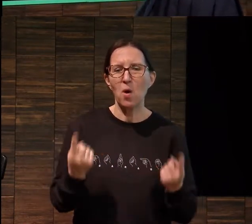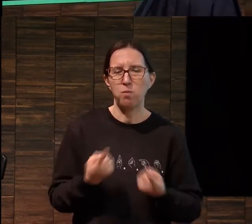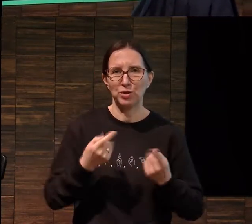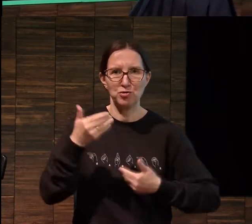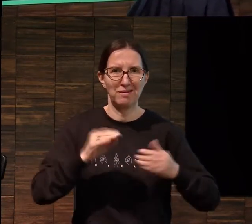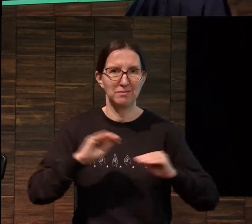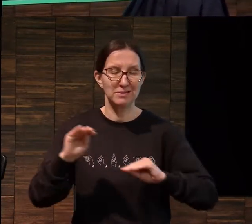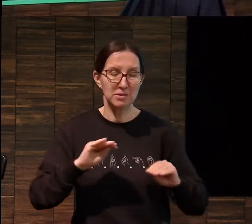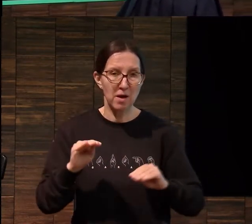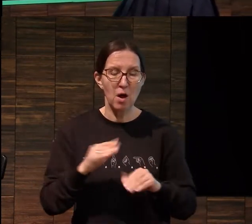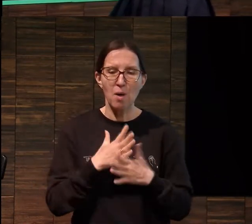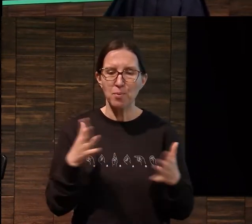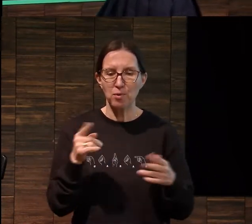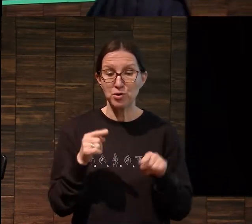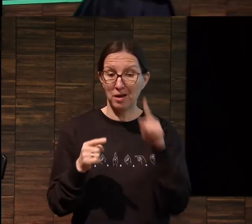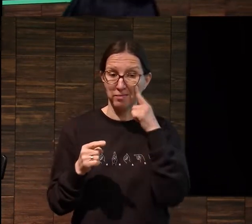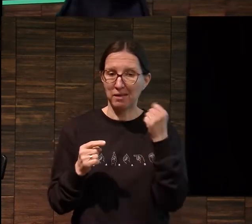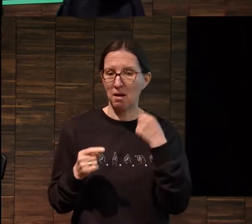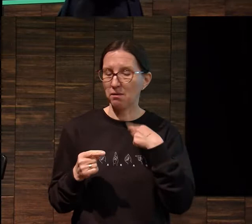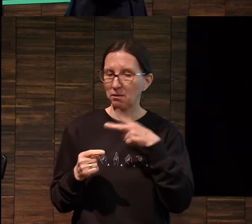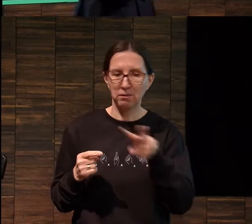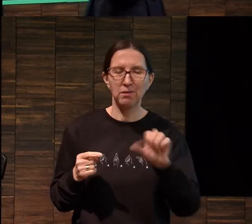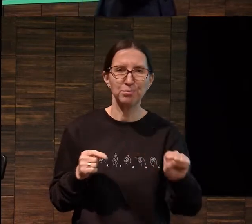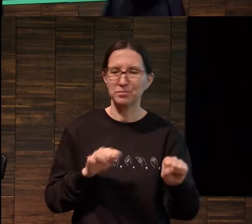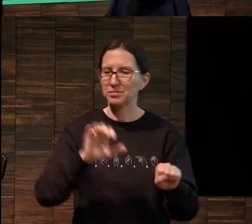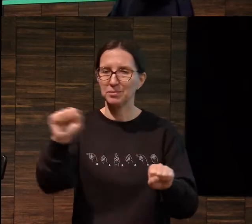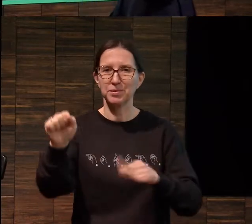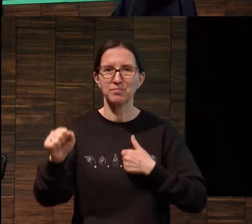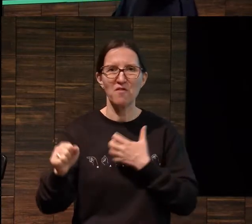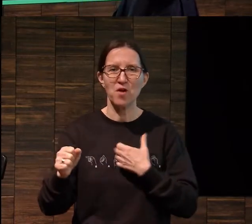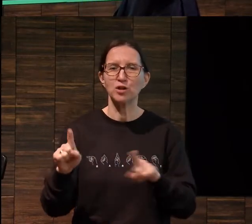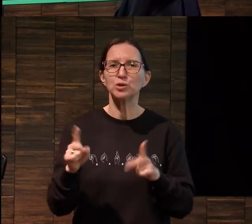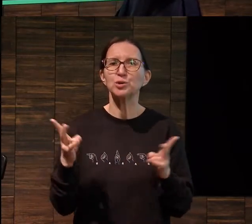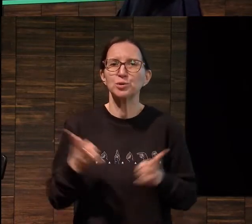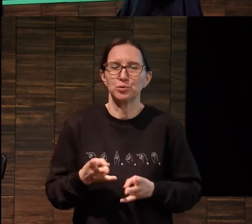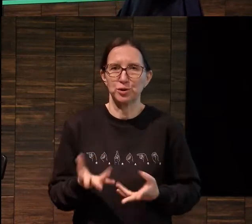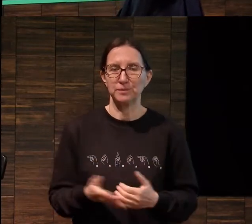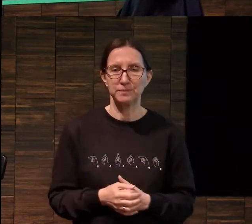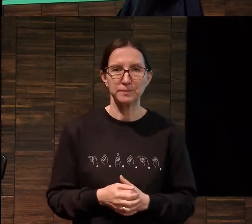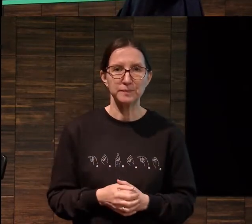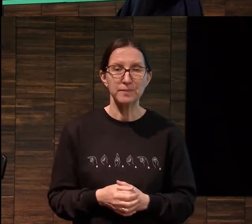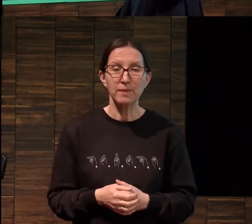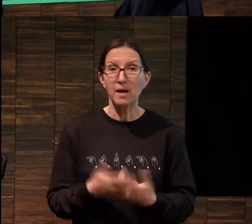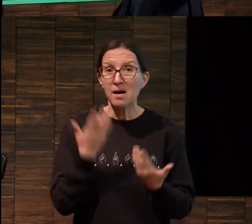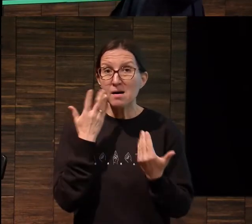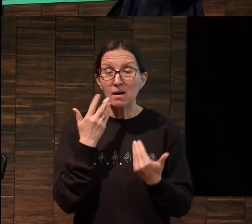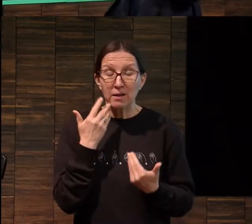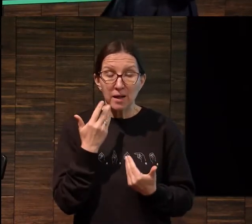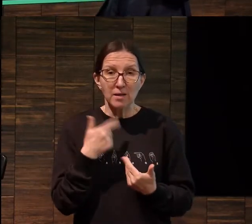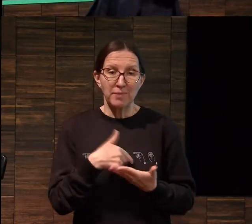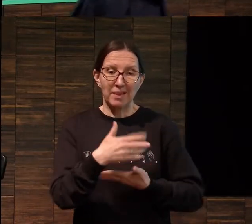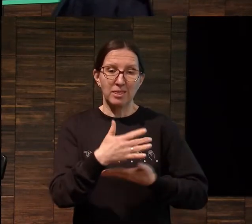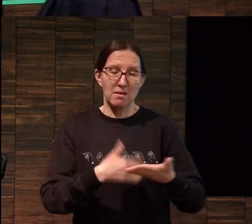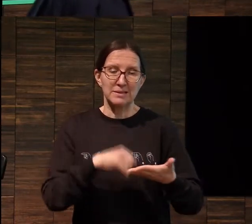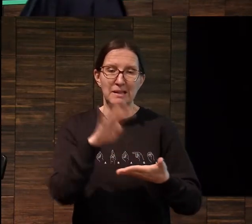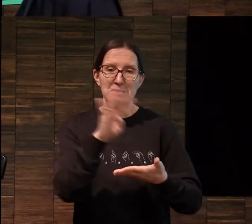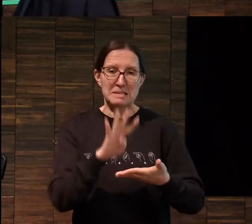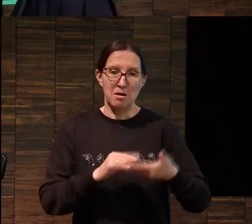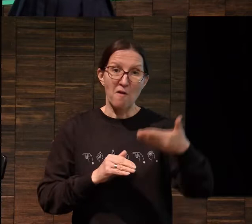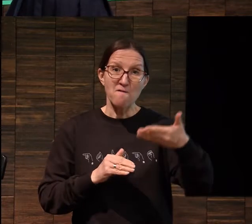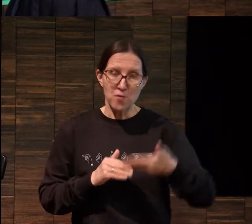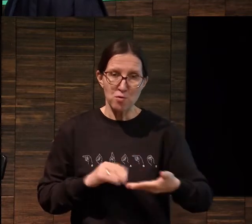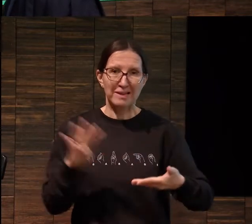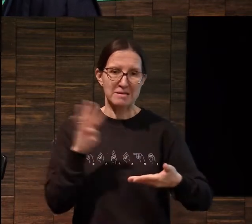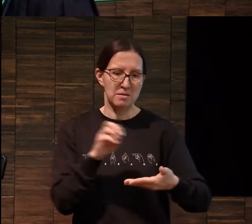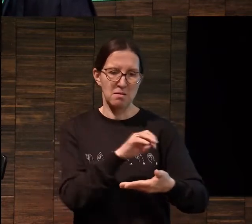user experience, help a user to focus quickly to find something that's important for them.